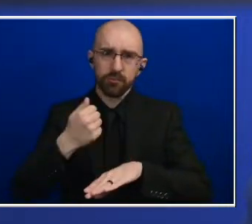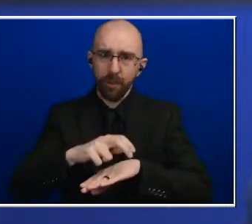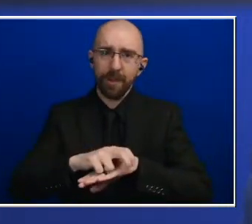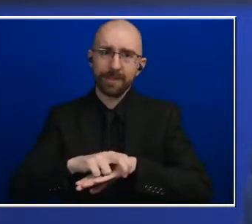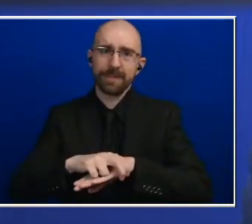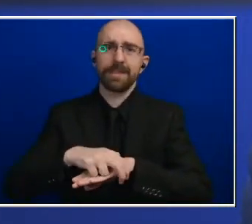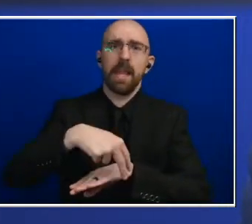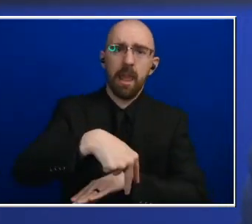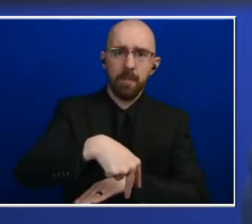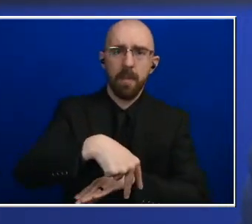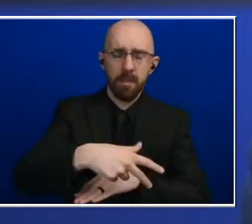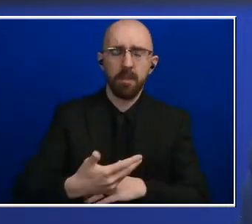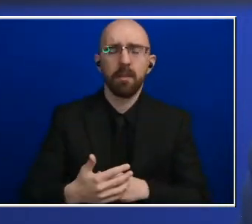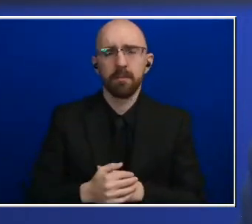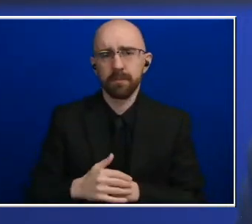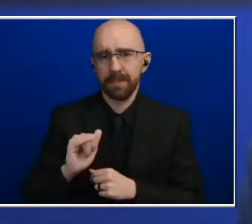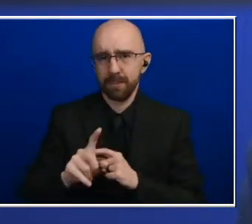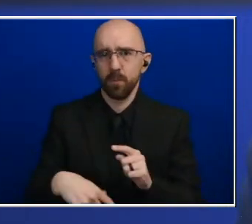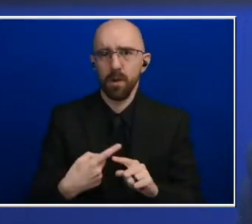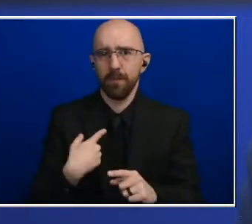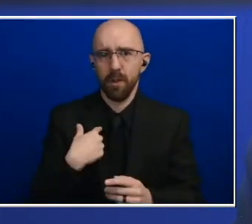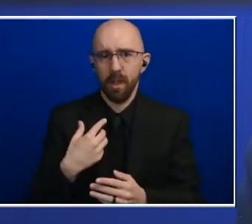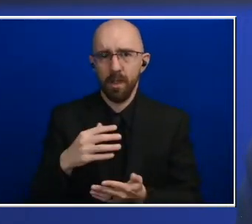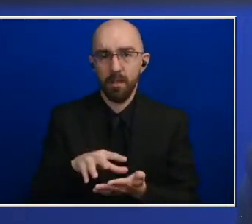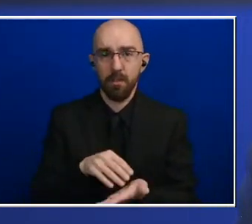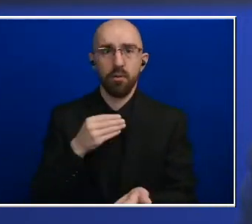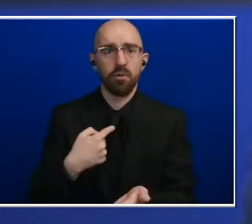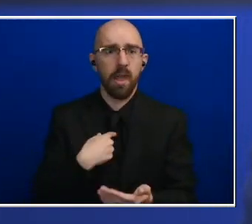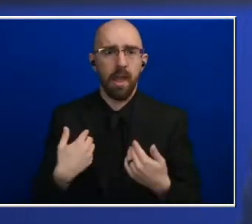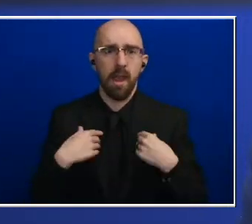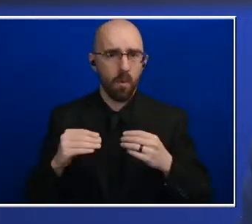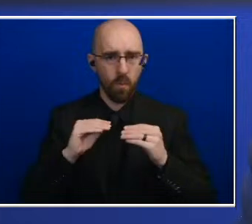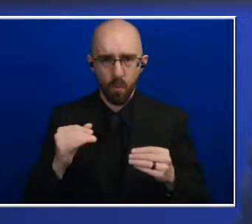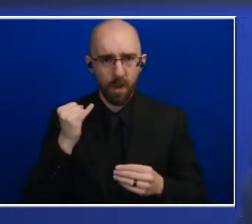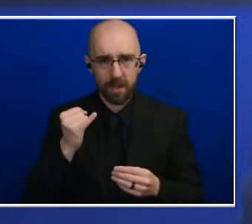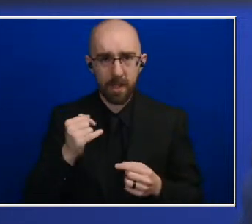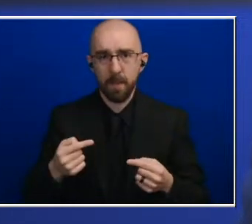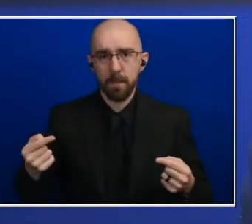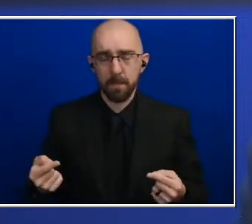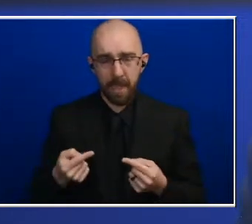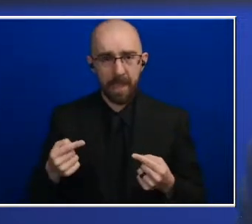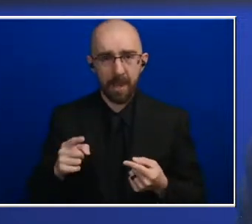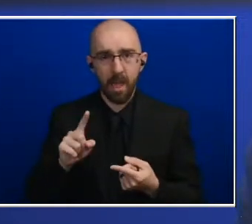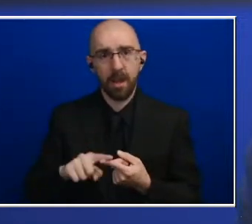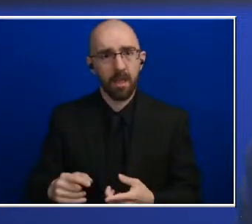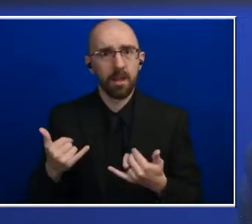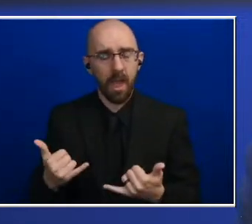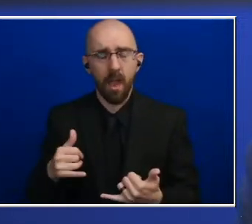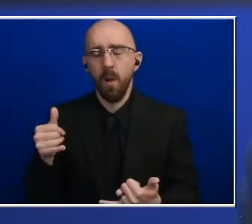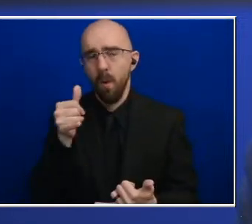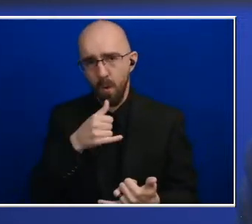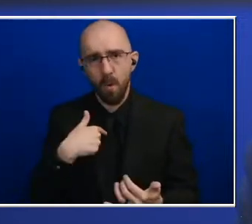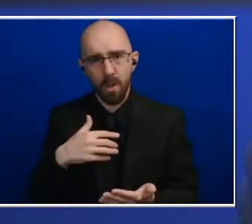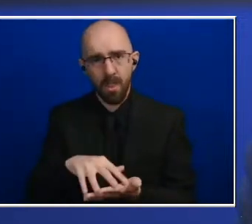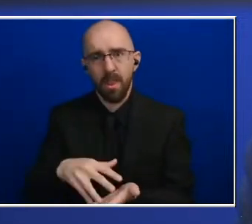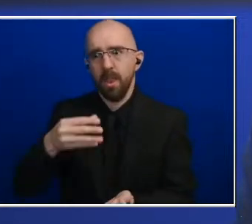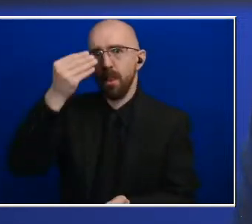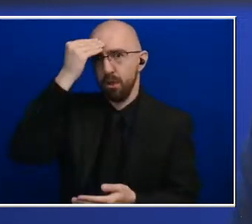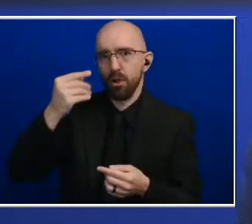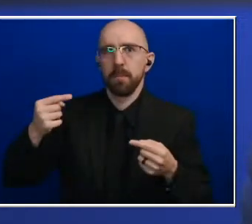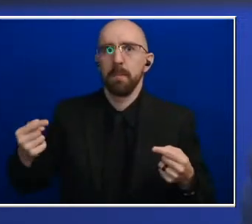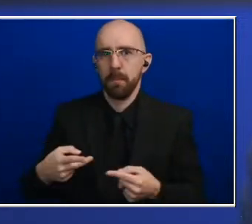And that's when I learned that I had no idea what pain was. I'd learned about pain in those 3 days trying to stand